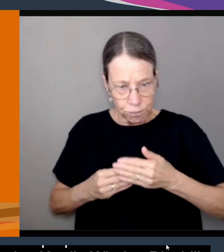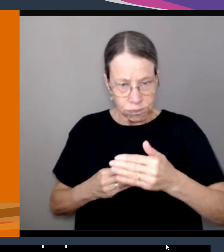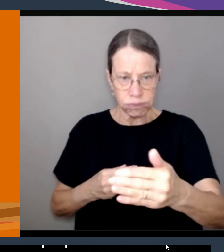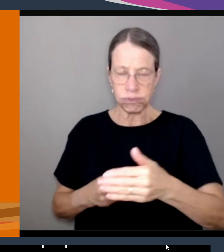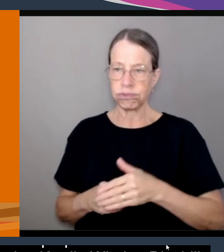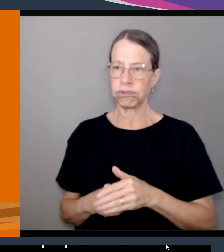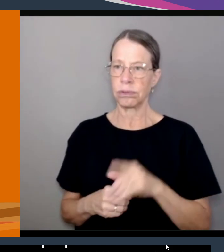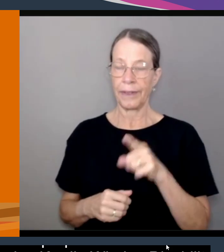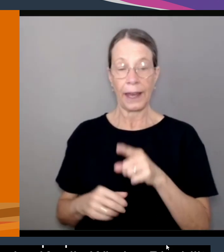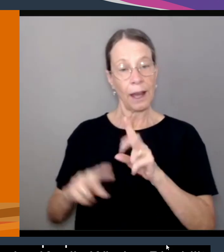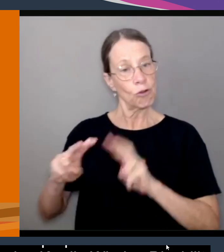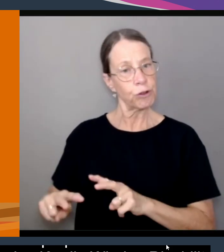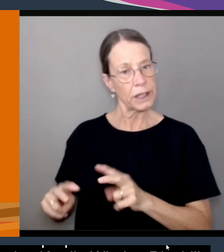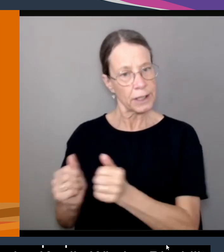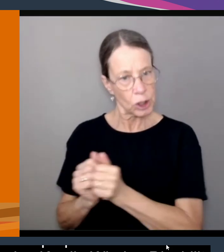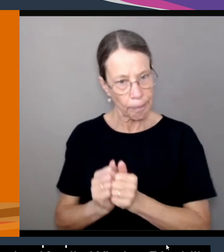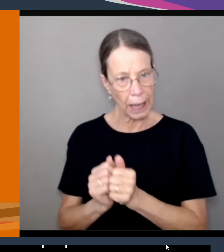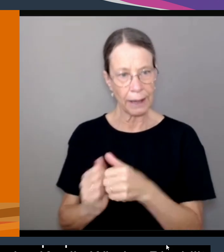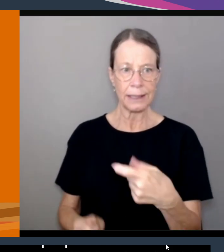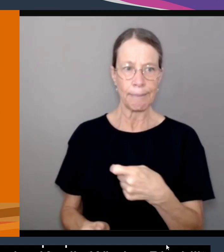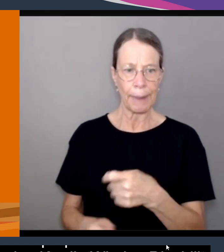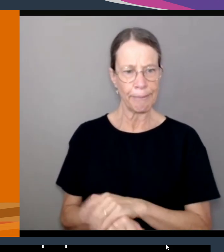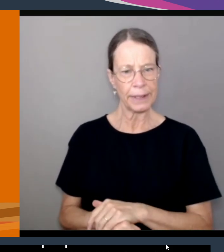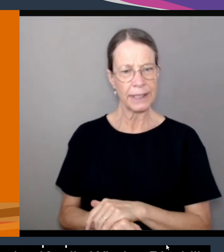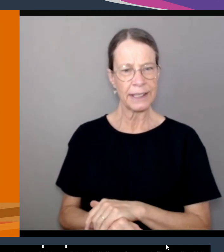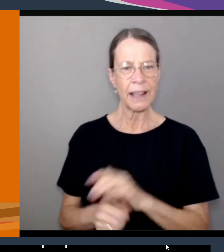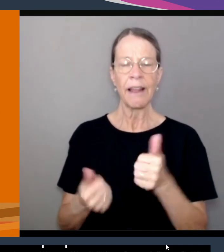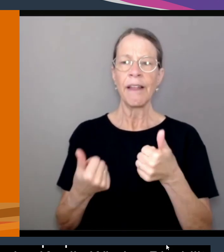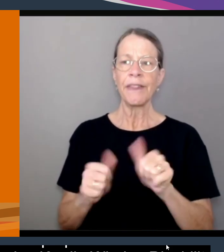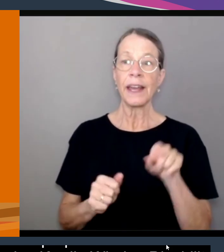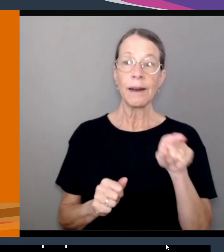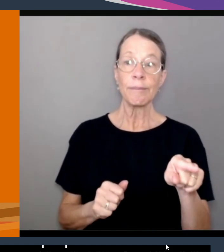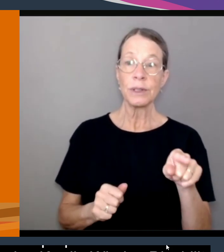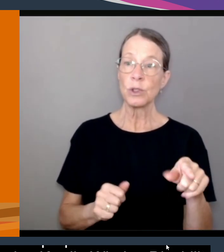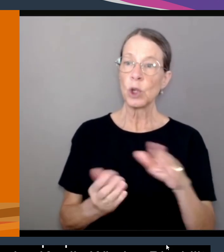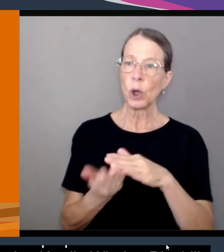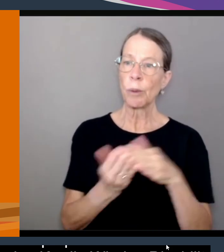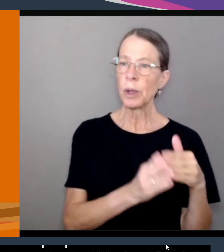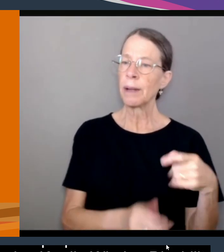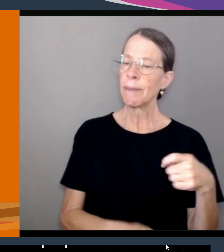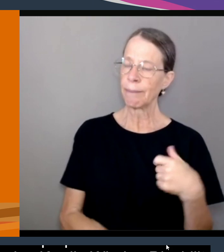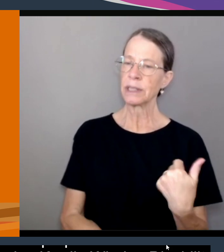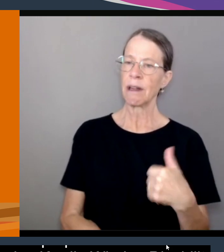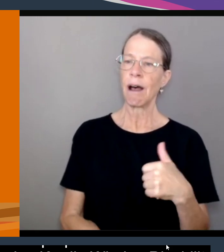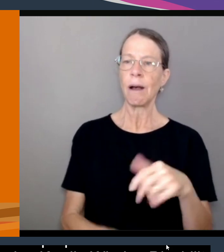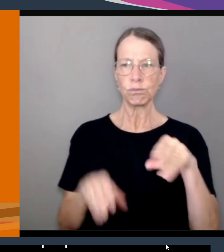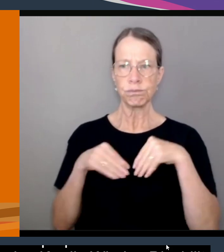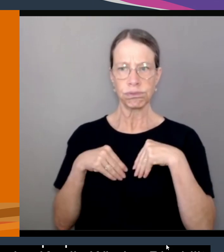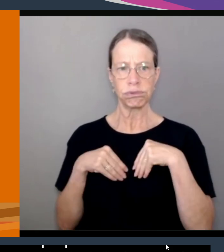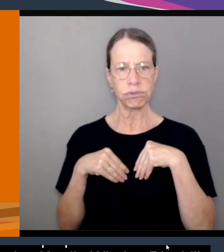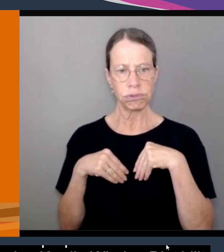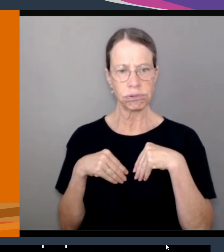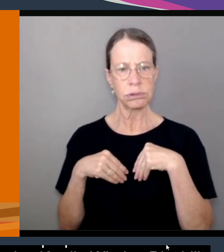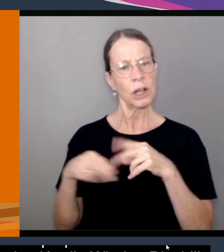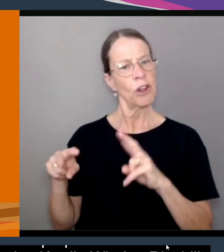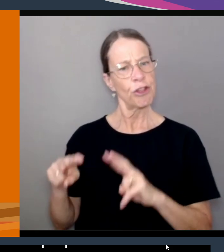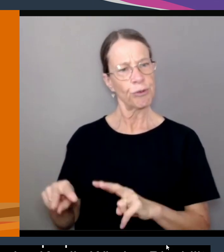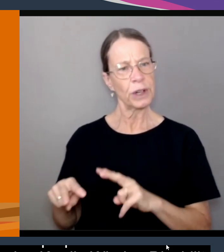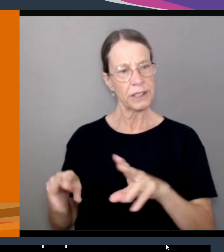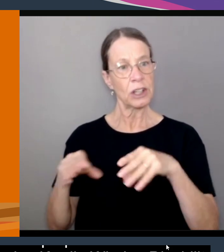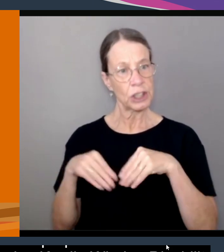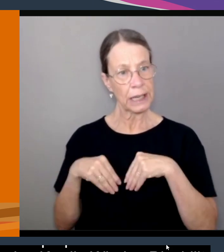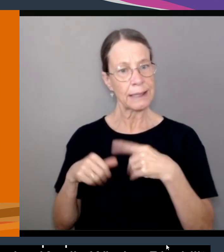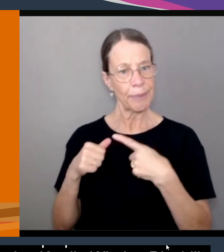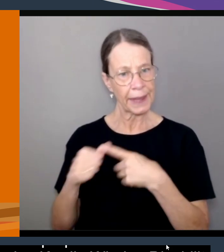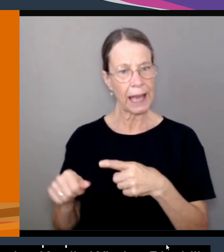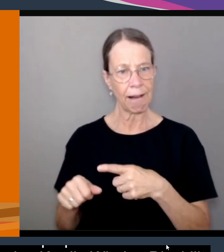the community are more likely to embrace the research, take on the outcomes, and then apply